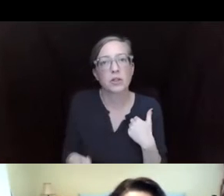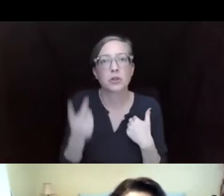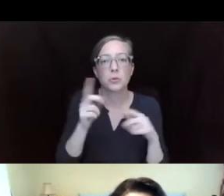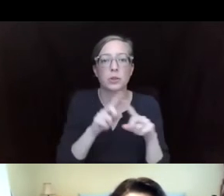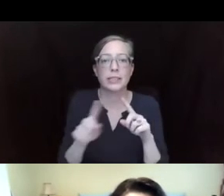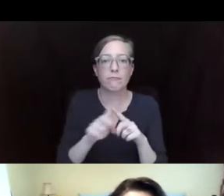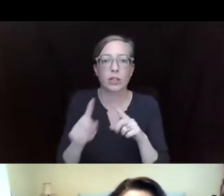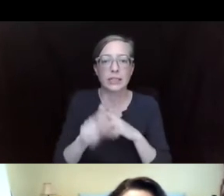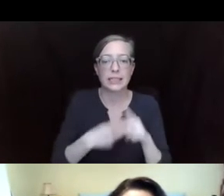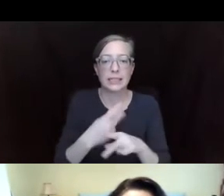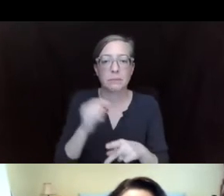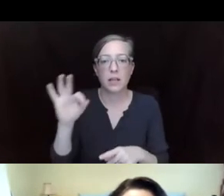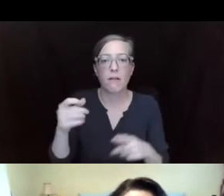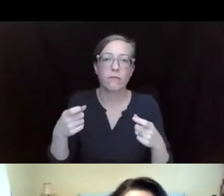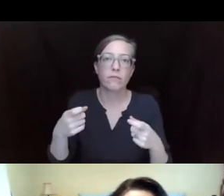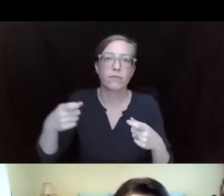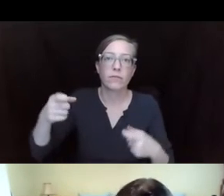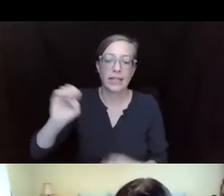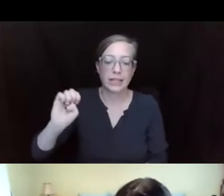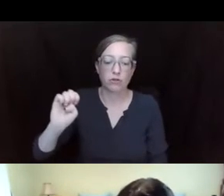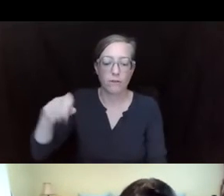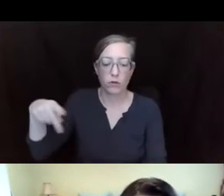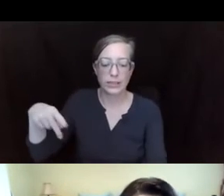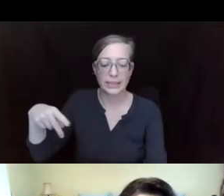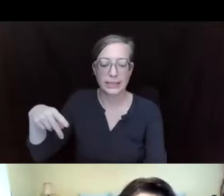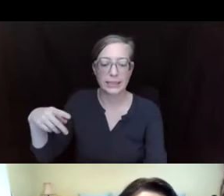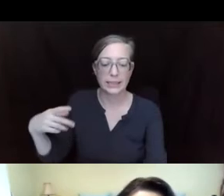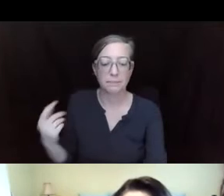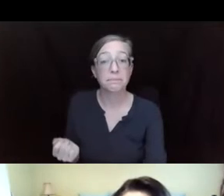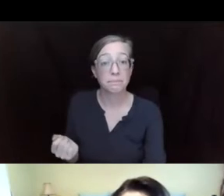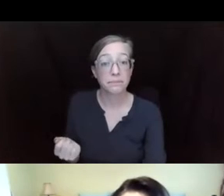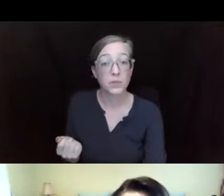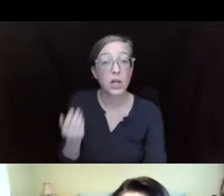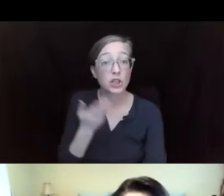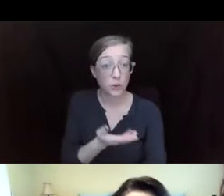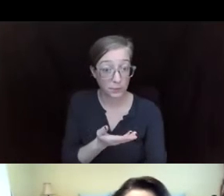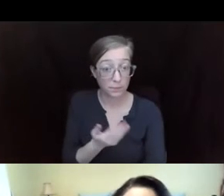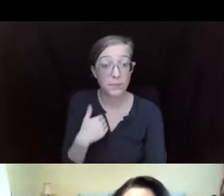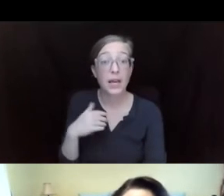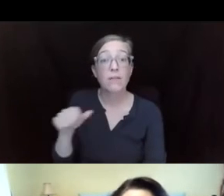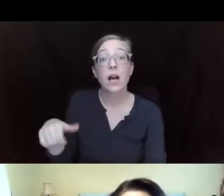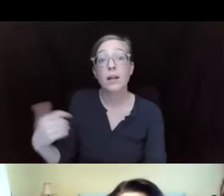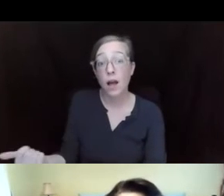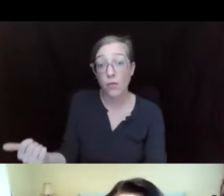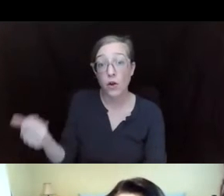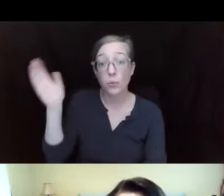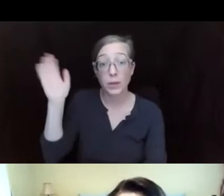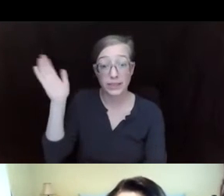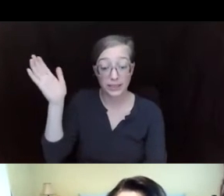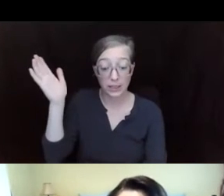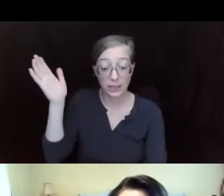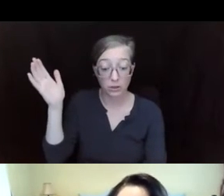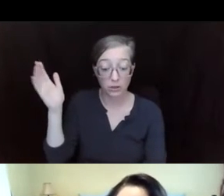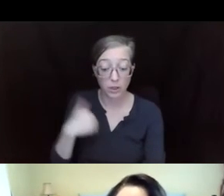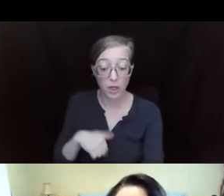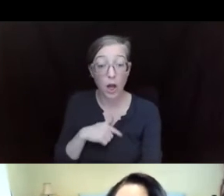we have the electrophoresis, and the particle is feeling all these forces. And here I have another representation that we can use these forces